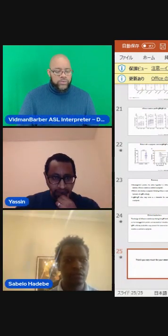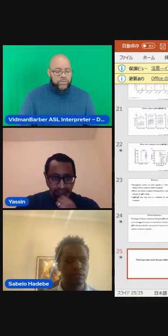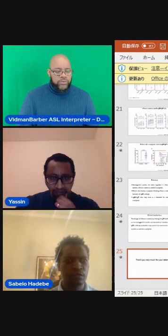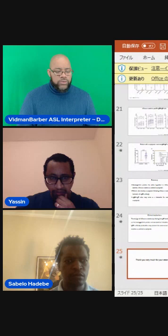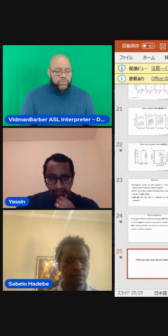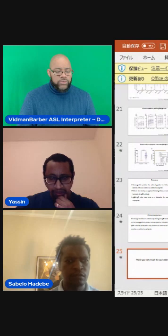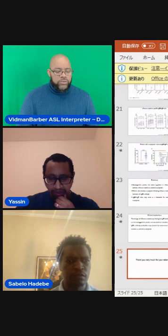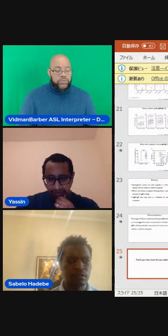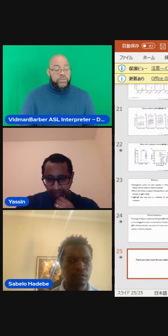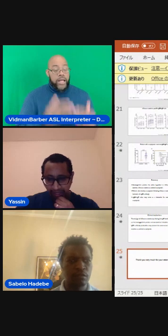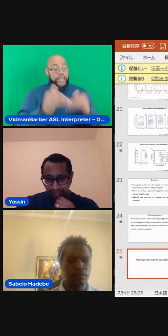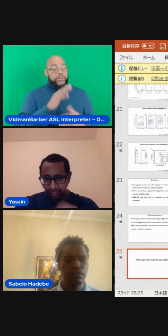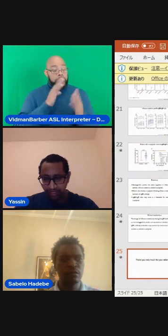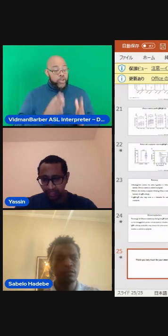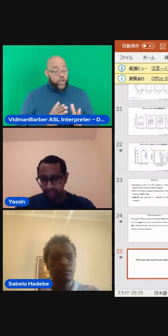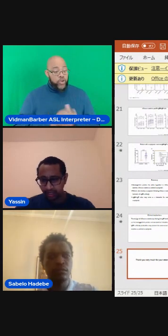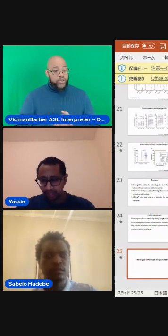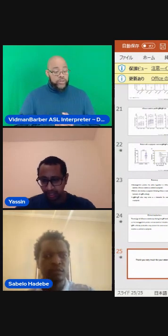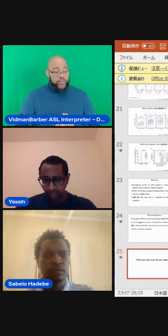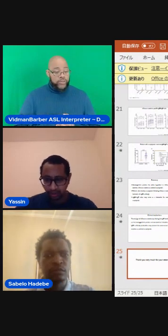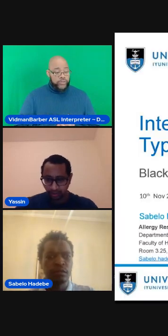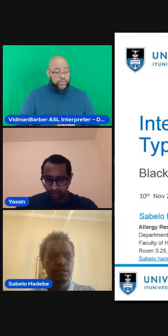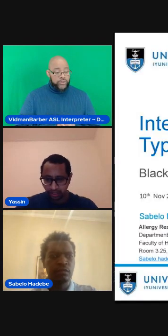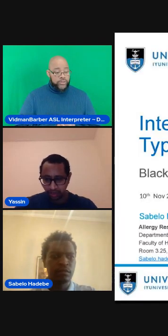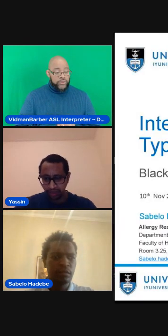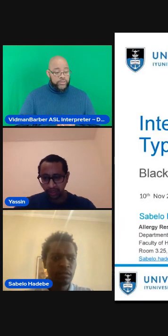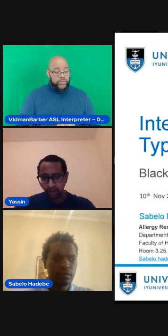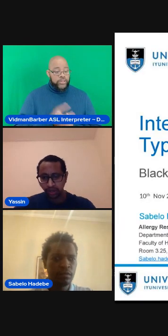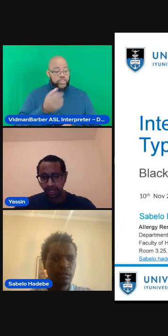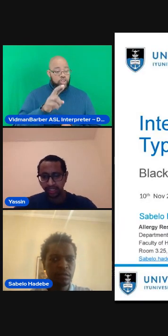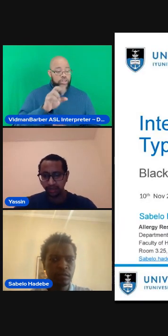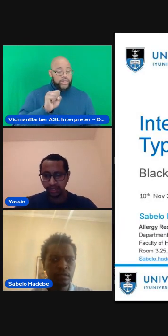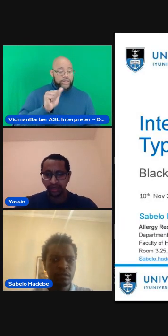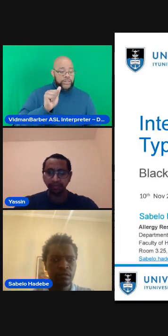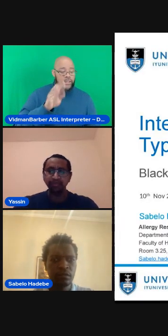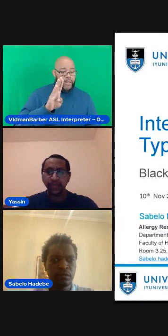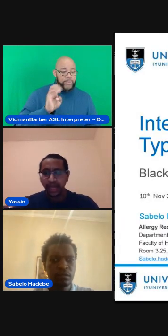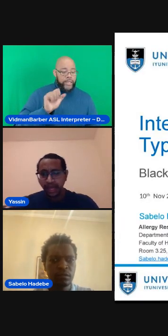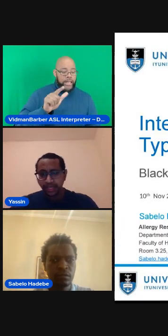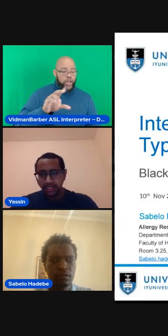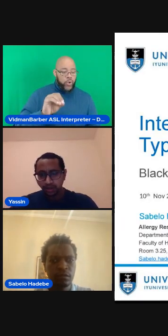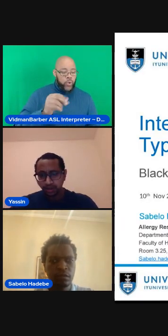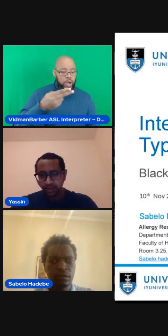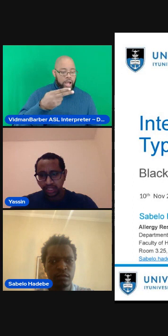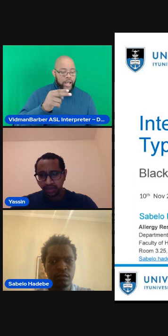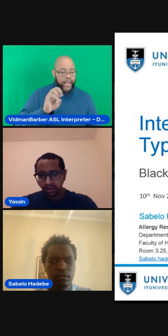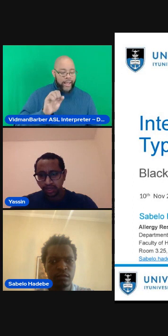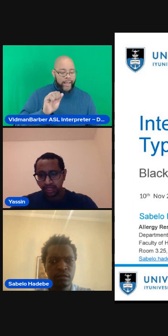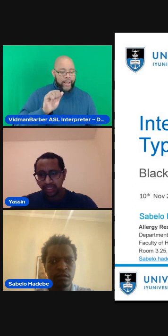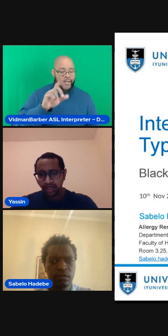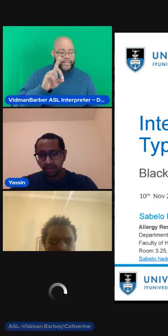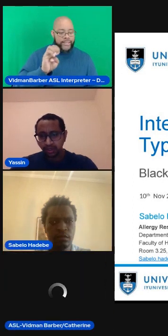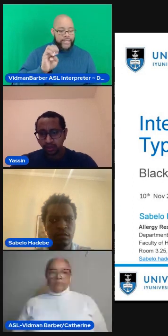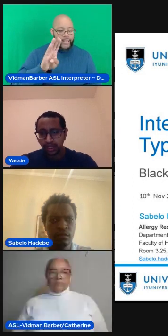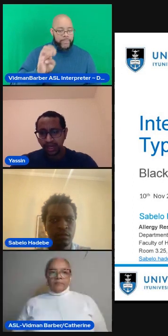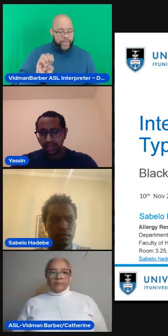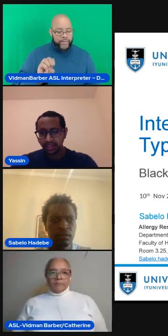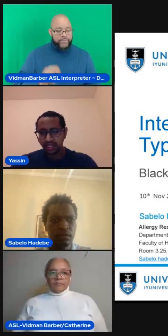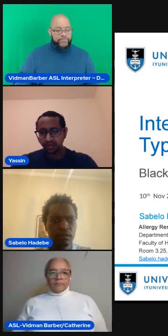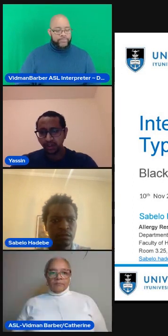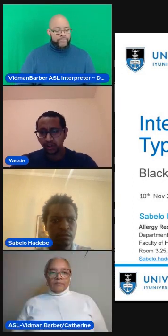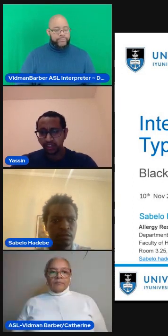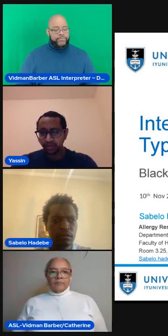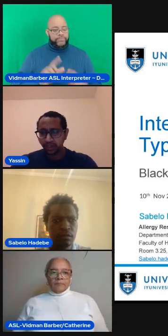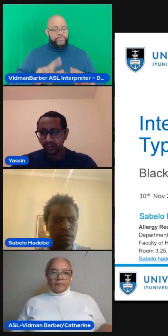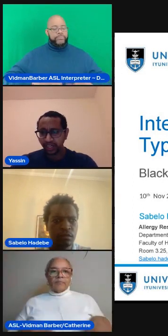our next speaker is Dr. Sabelo Hadeba. So Dr. Sabelo is